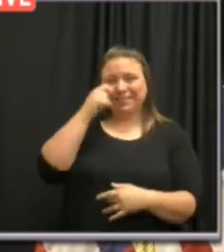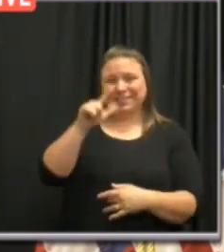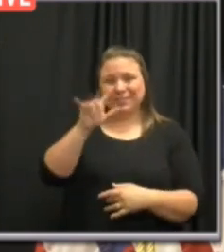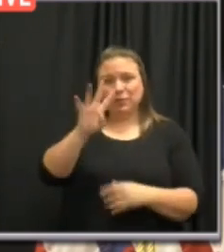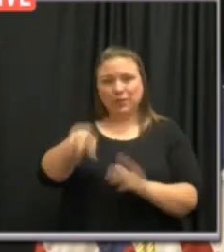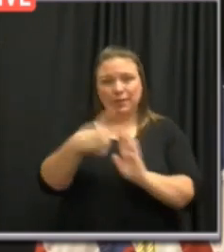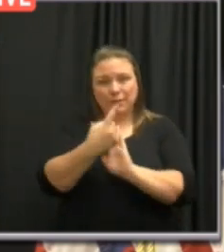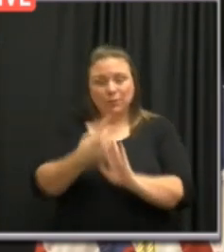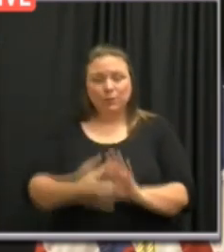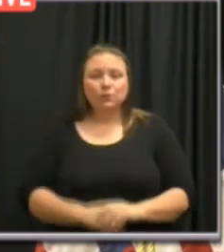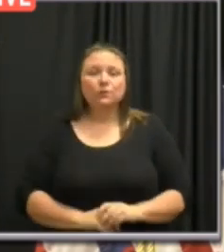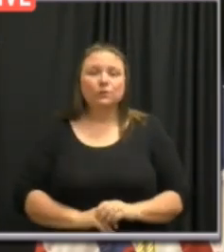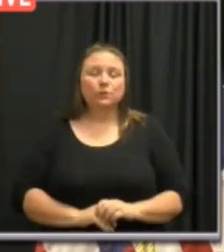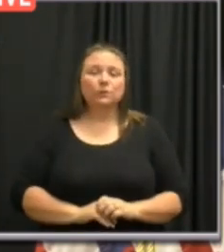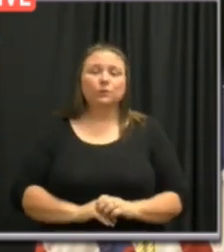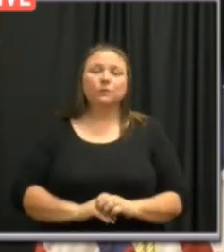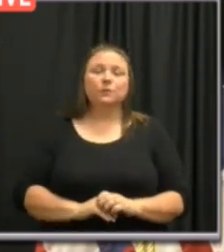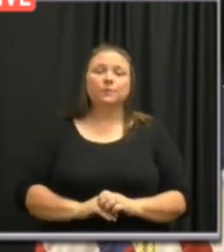24 hours.